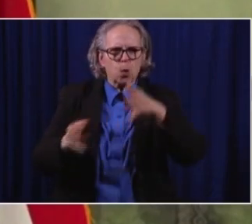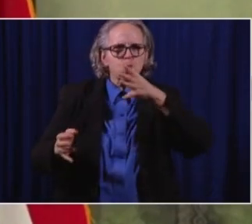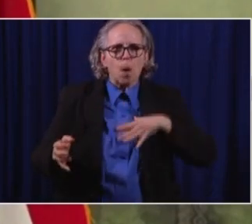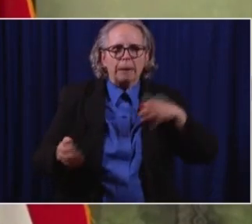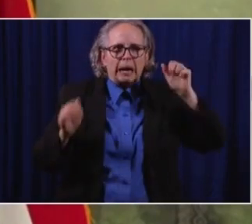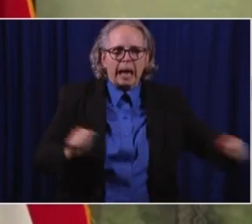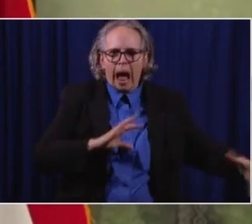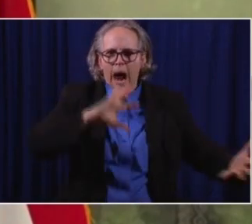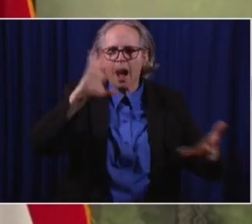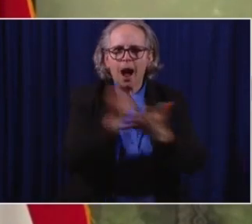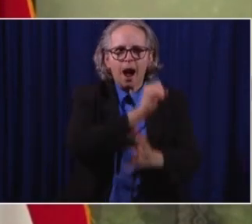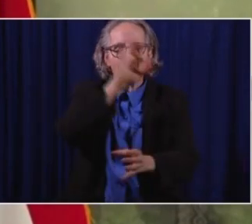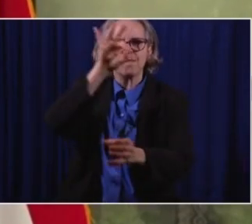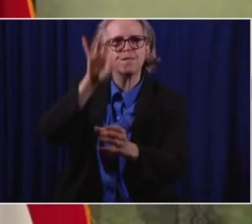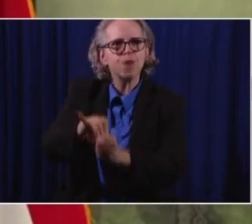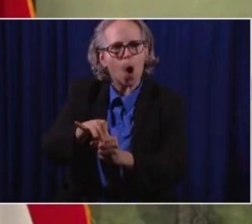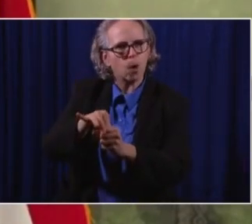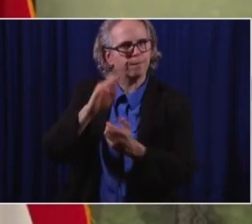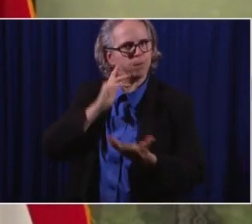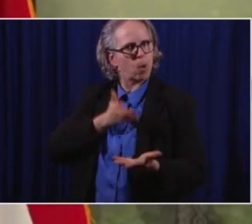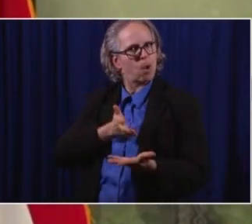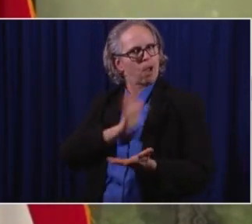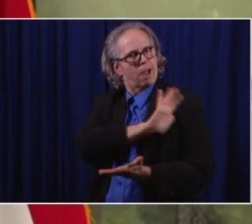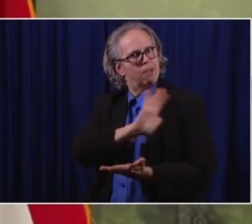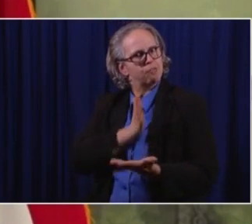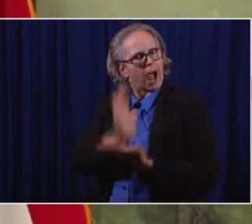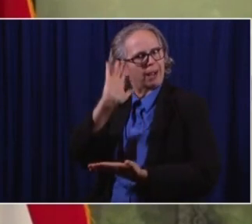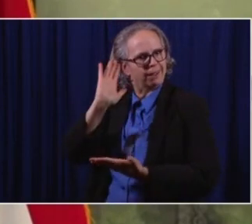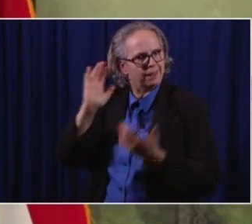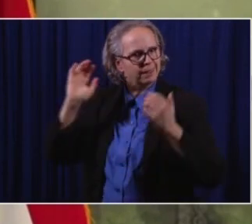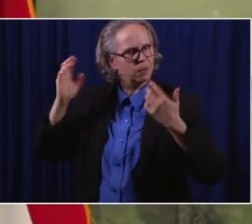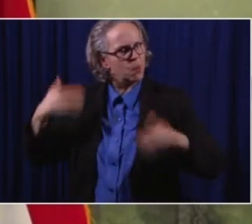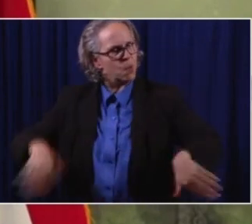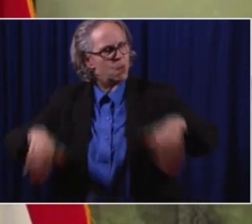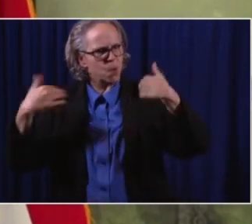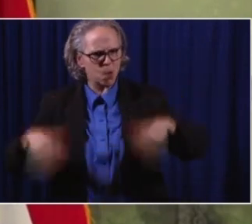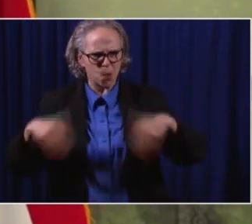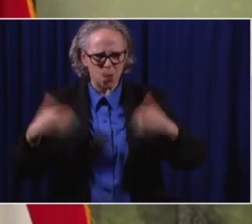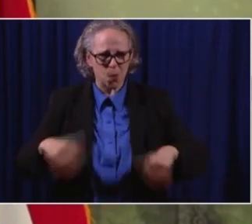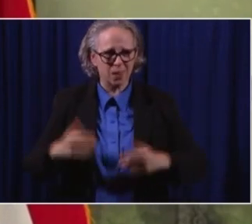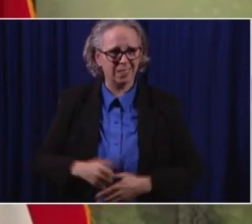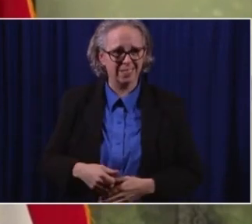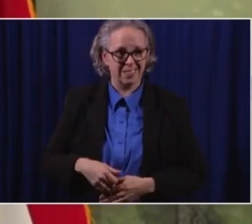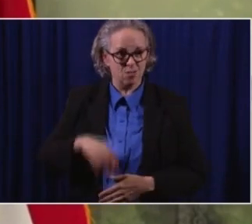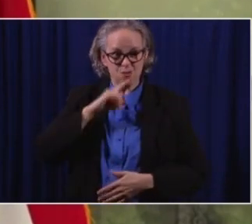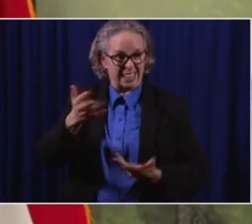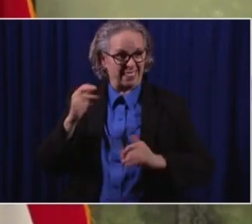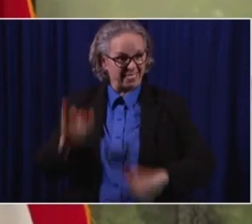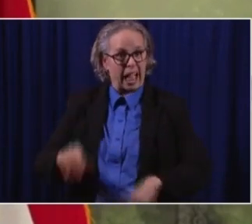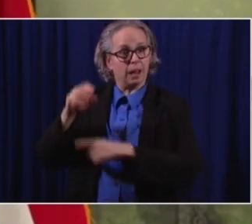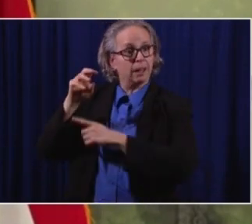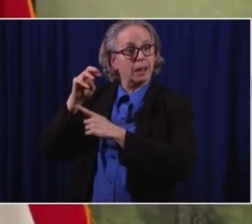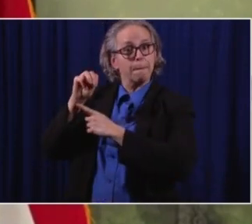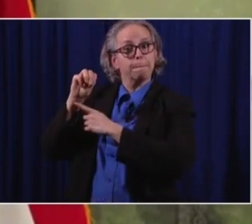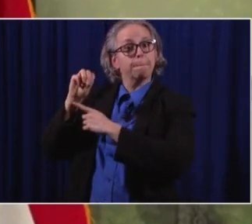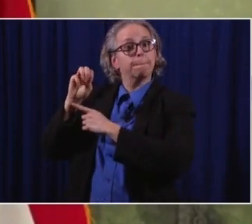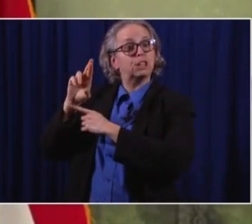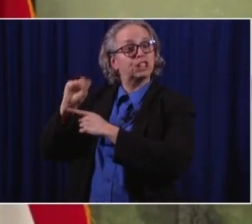as Fran said, it was the first time a spouse had been able to vote for the other spouse for